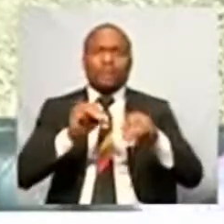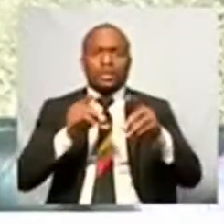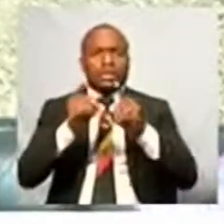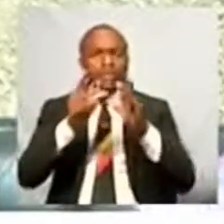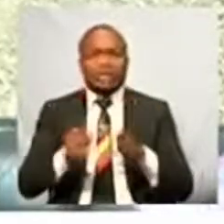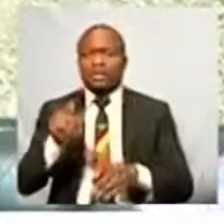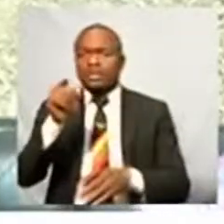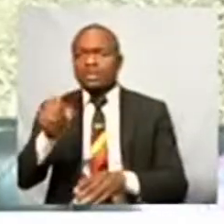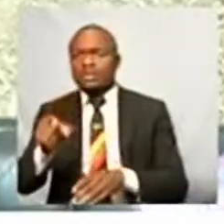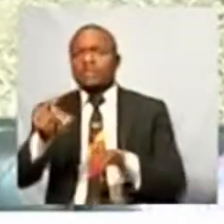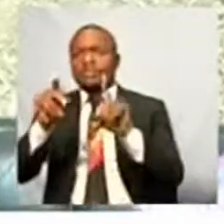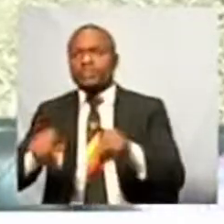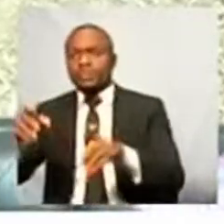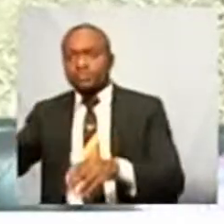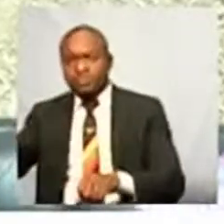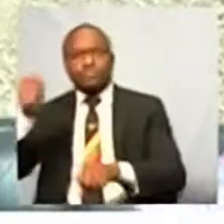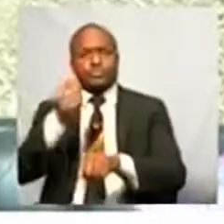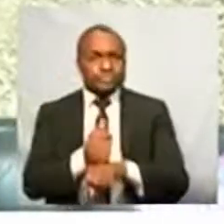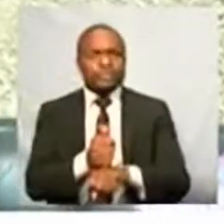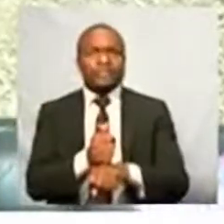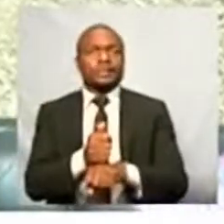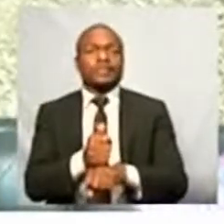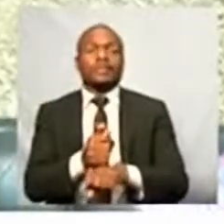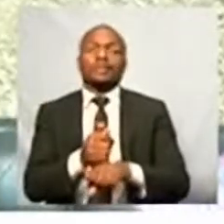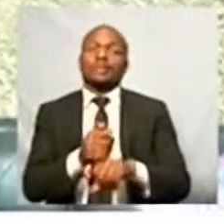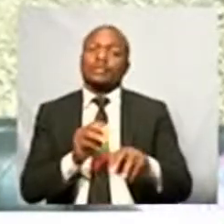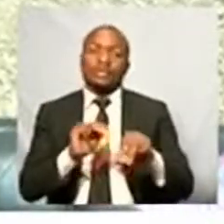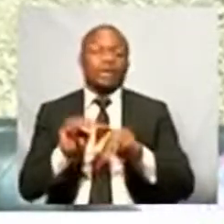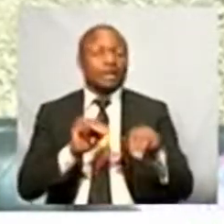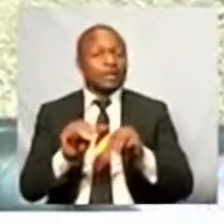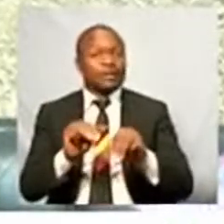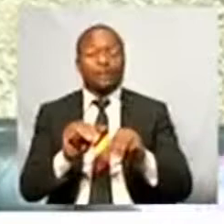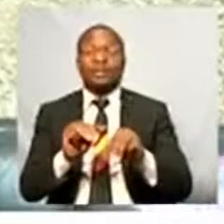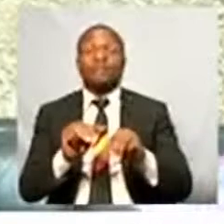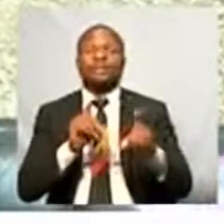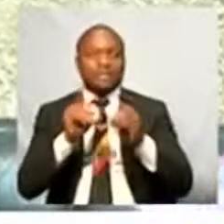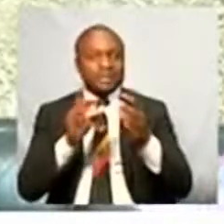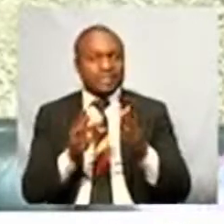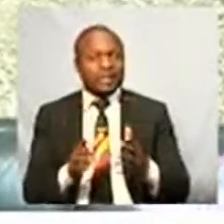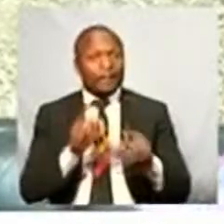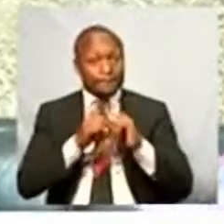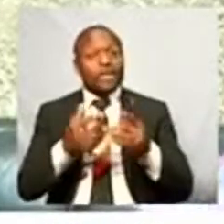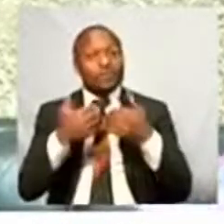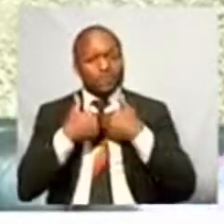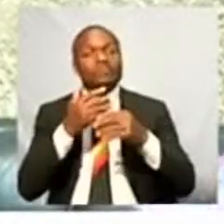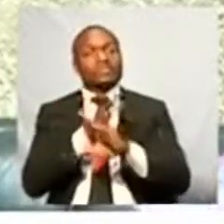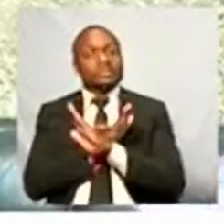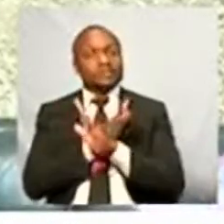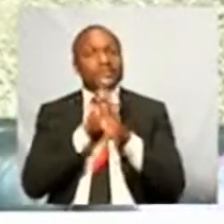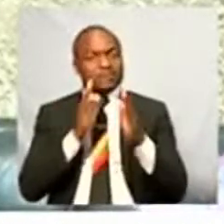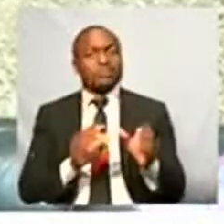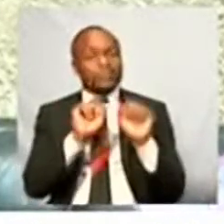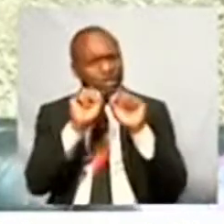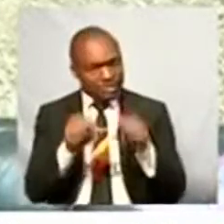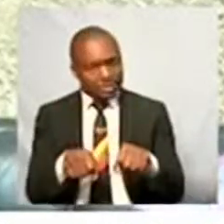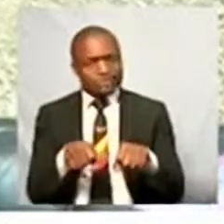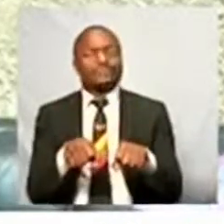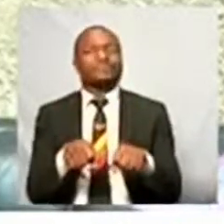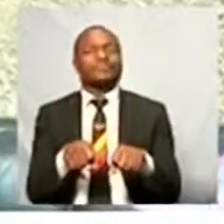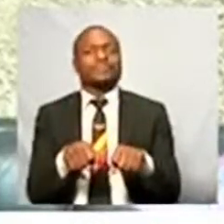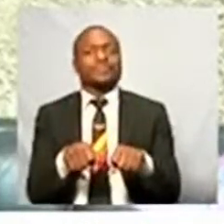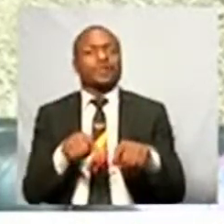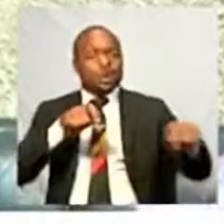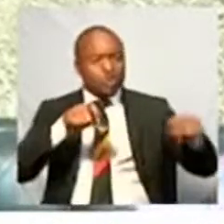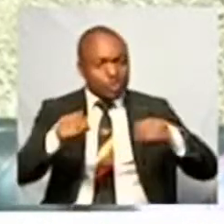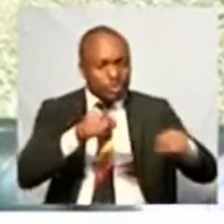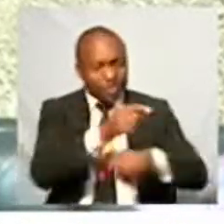Soso has been appointed the MD, just like that. When we have Zambians who are able actually to